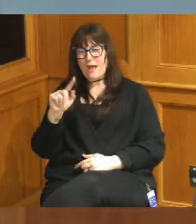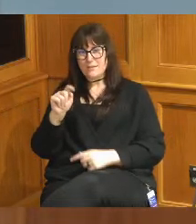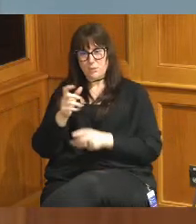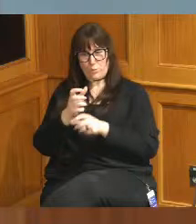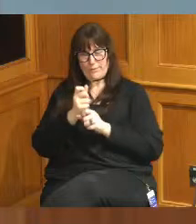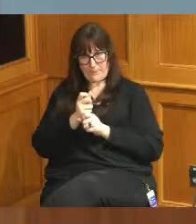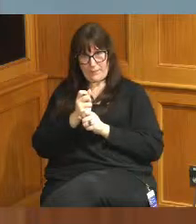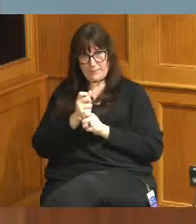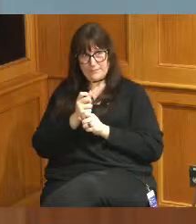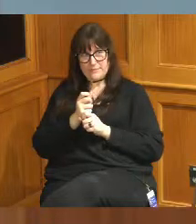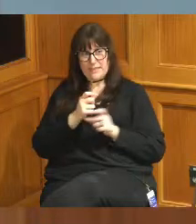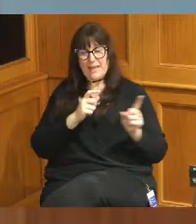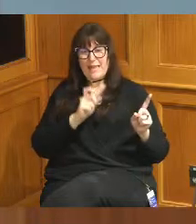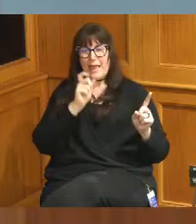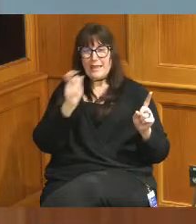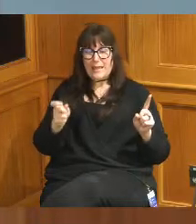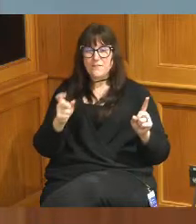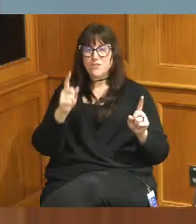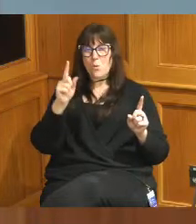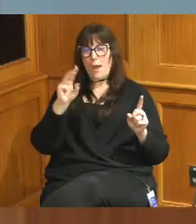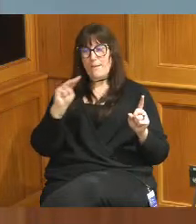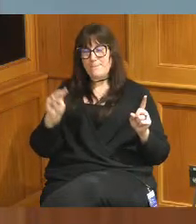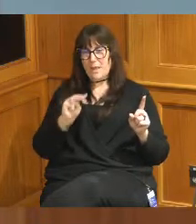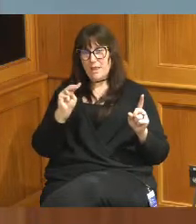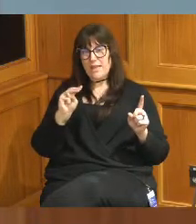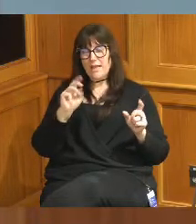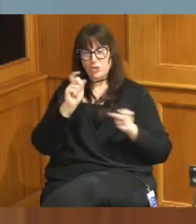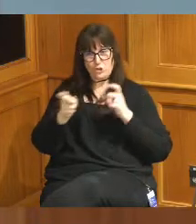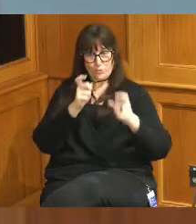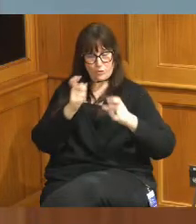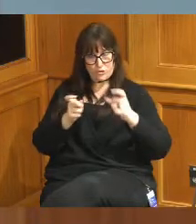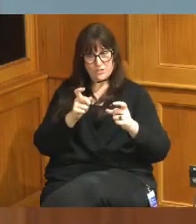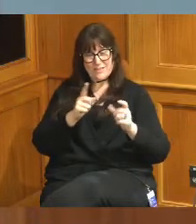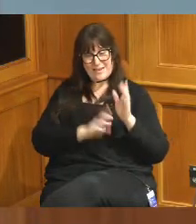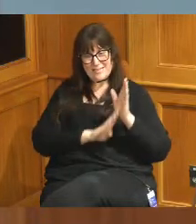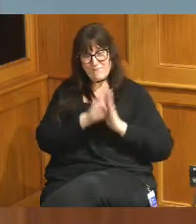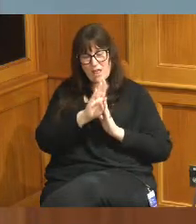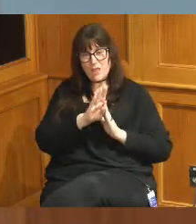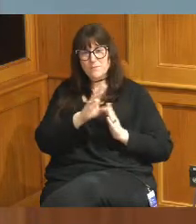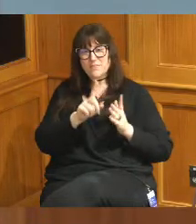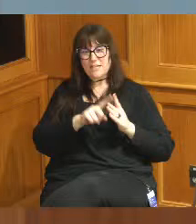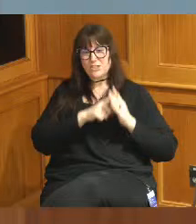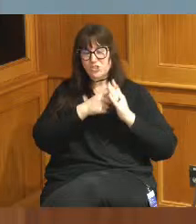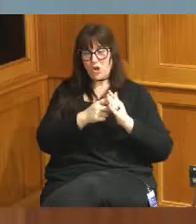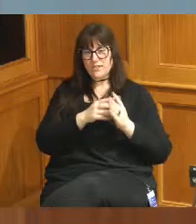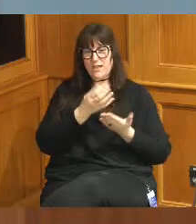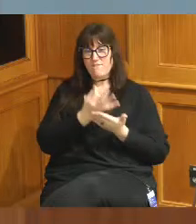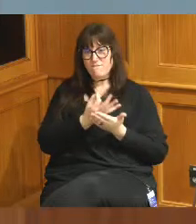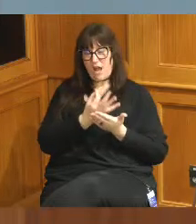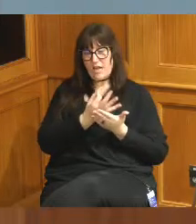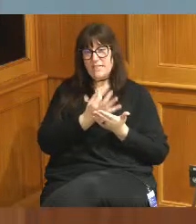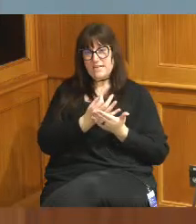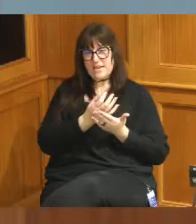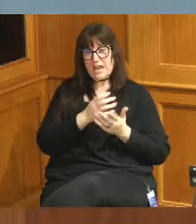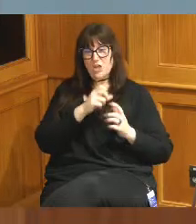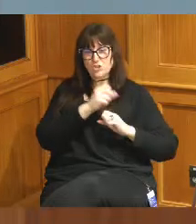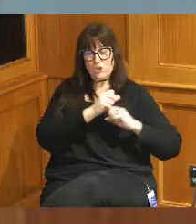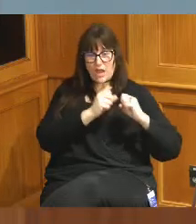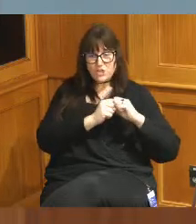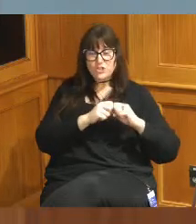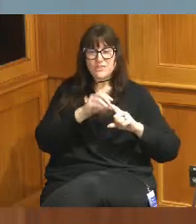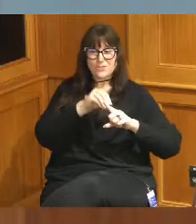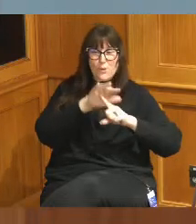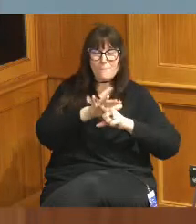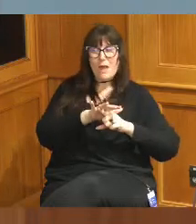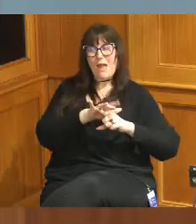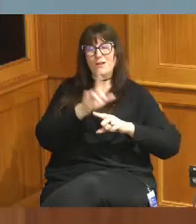administers more than $1 million in annual grant contributions, and develops and implements funding strategies to support impactful community